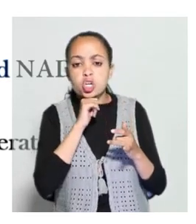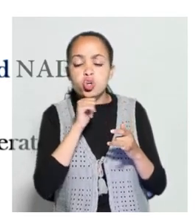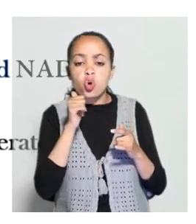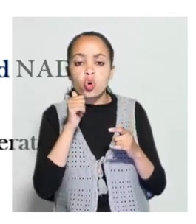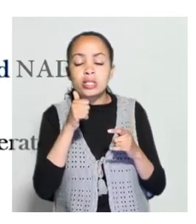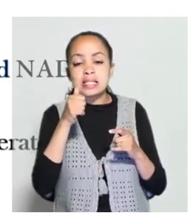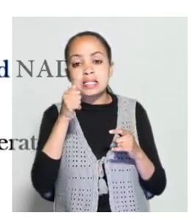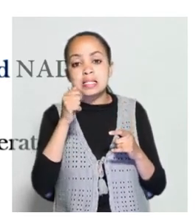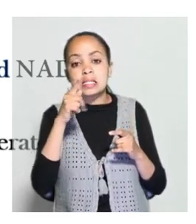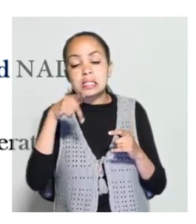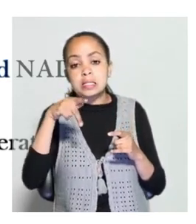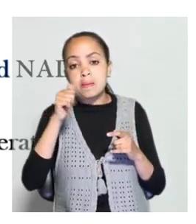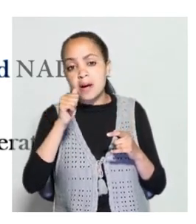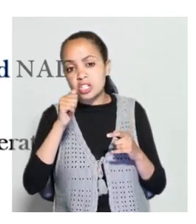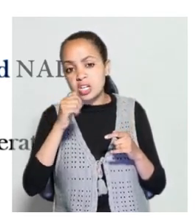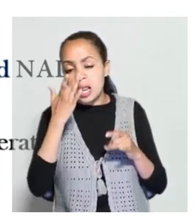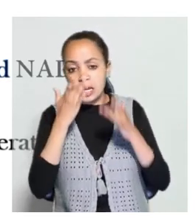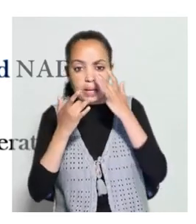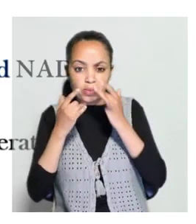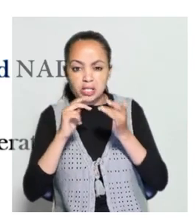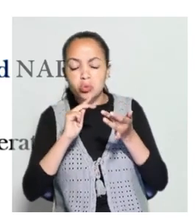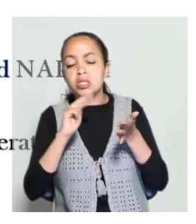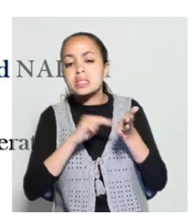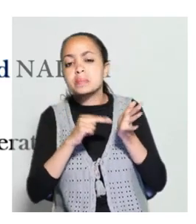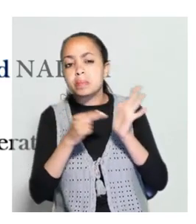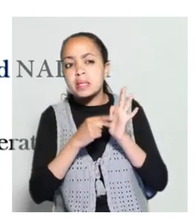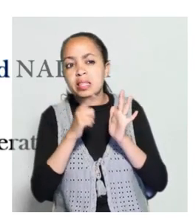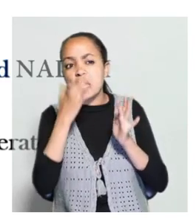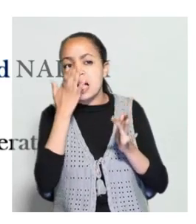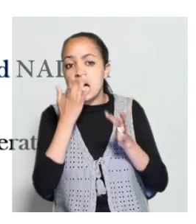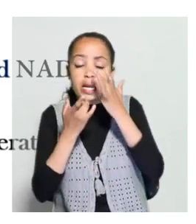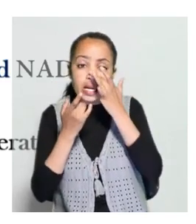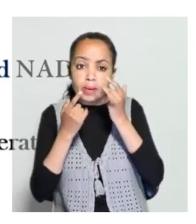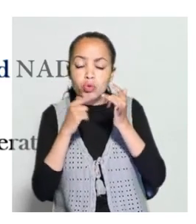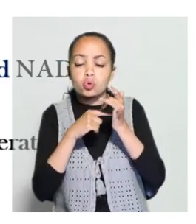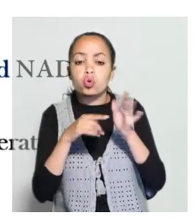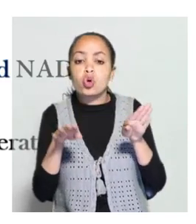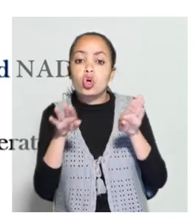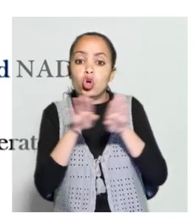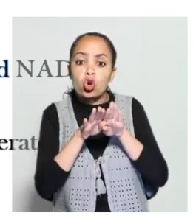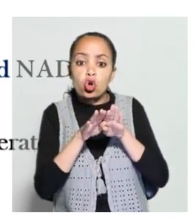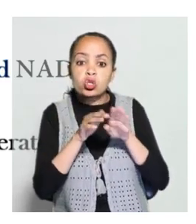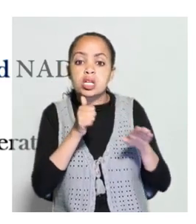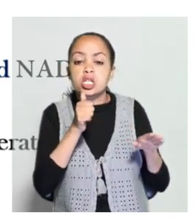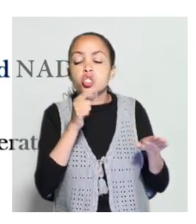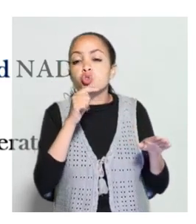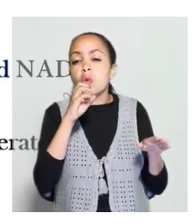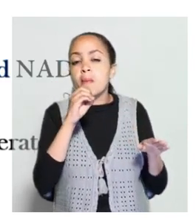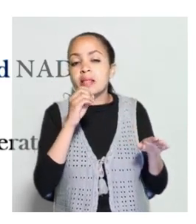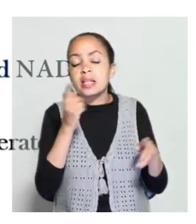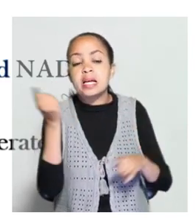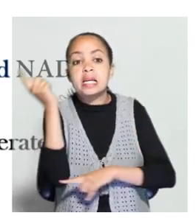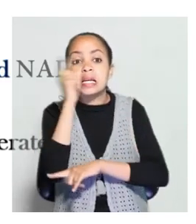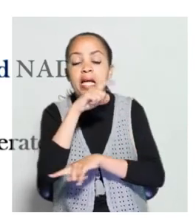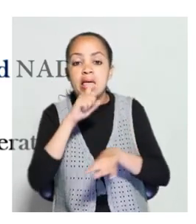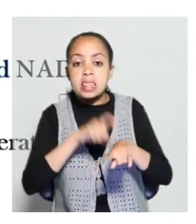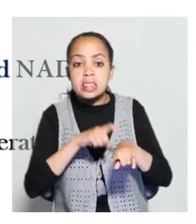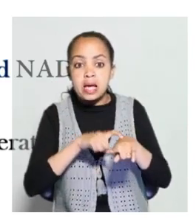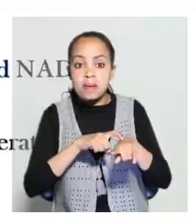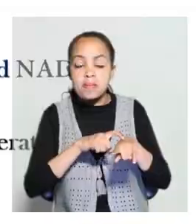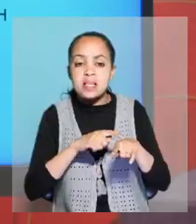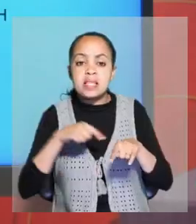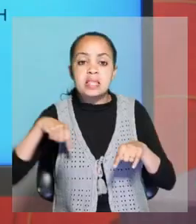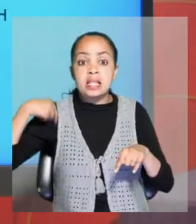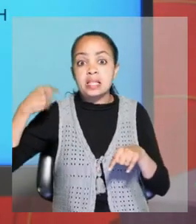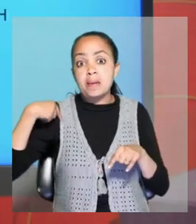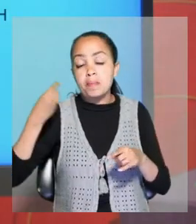spatial adaptation, which I mean they are adapted to close their stomata during the daytime when the